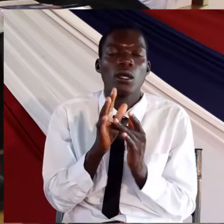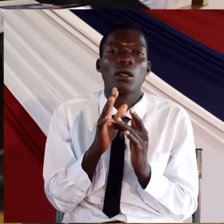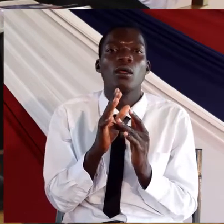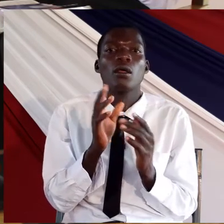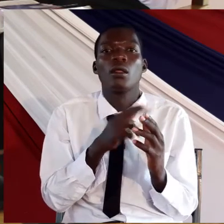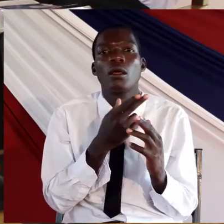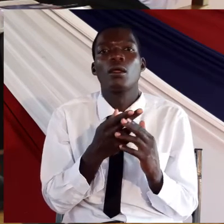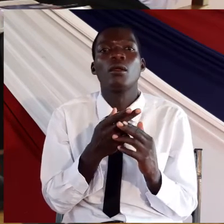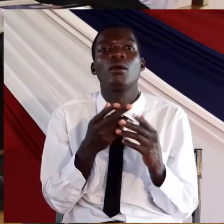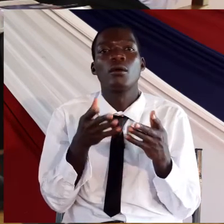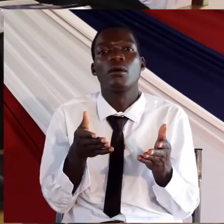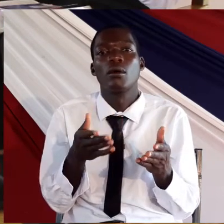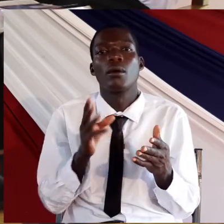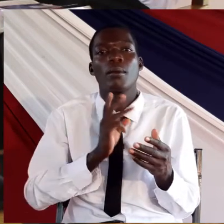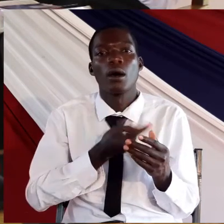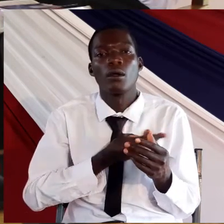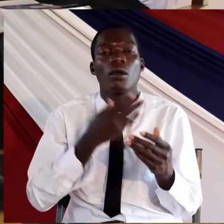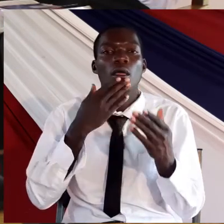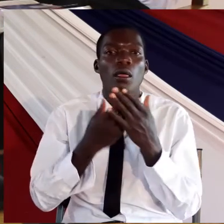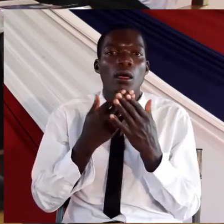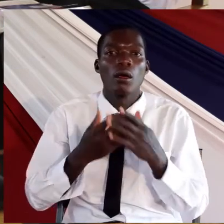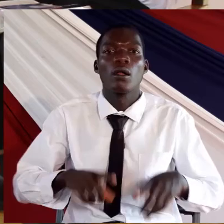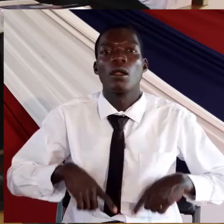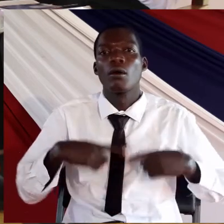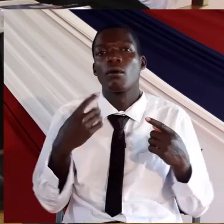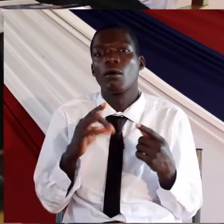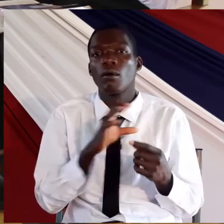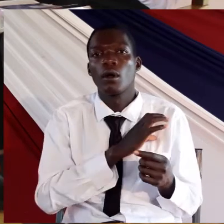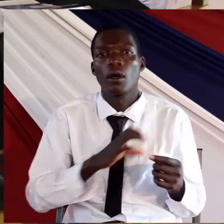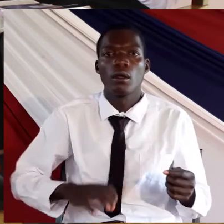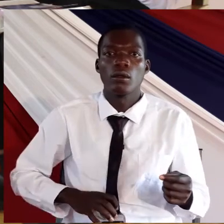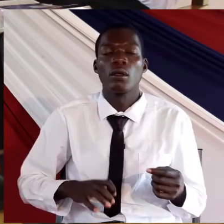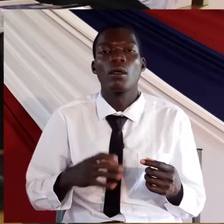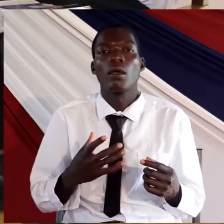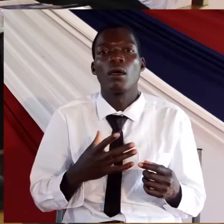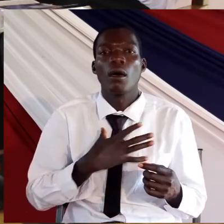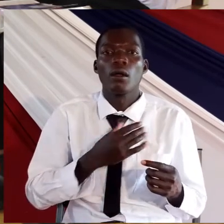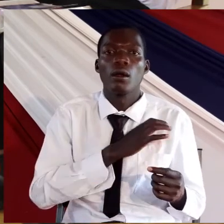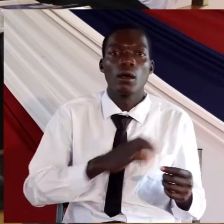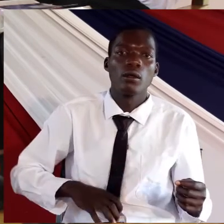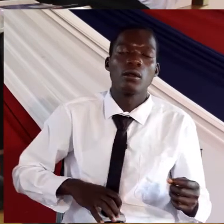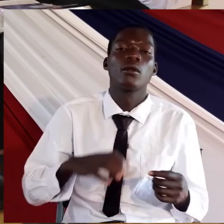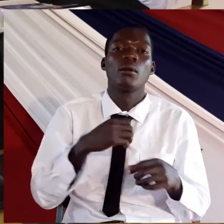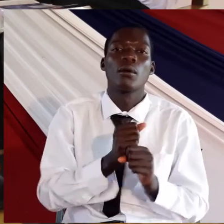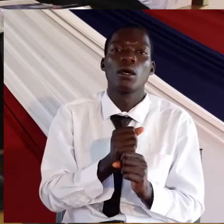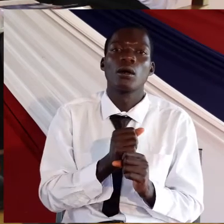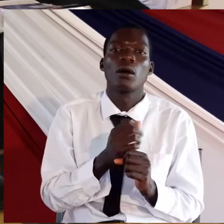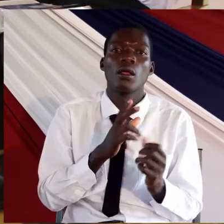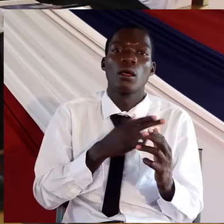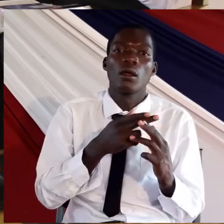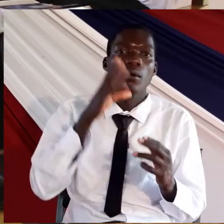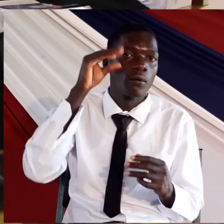their myths have this, but we can't rely on them. Christ mentions Moses, and Moses, where did he get